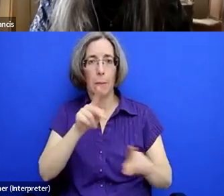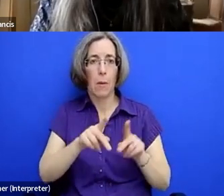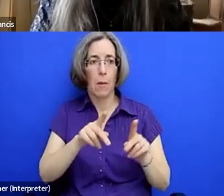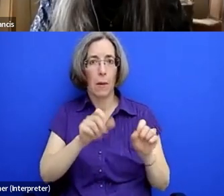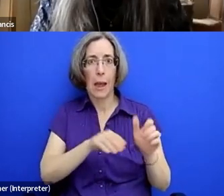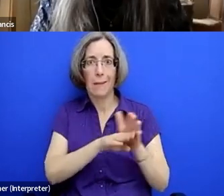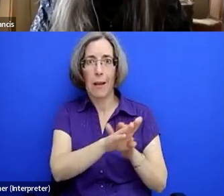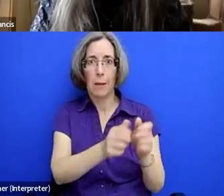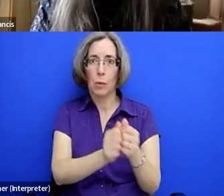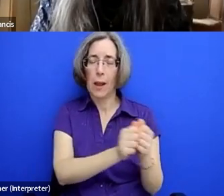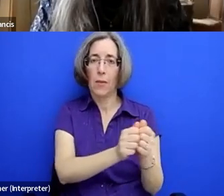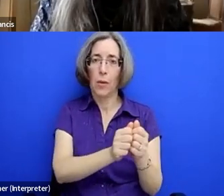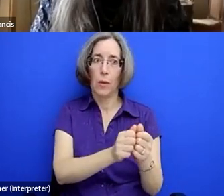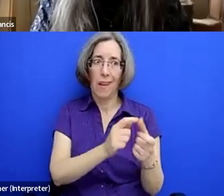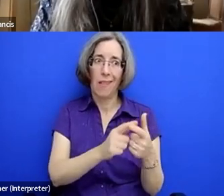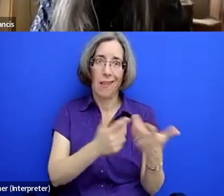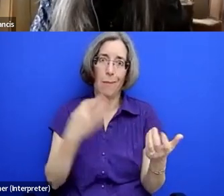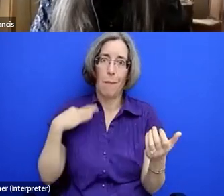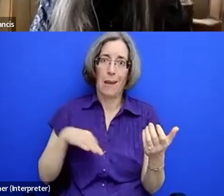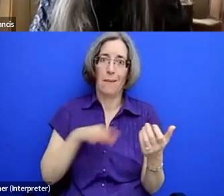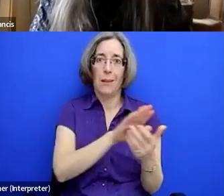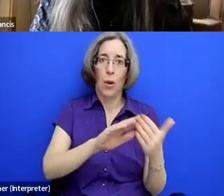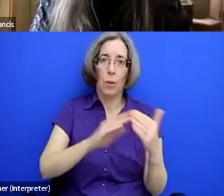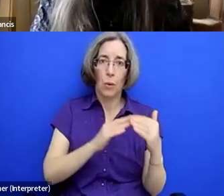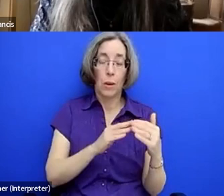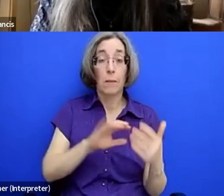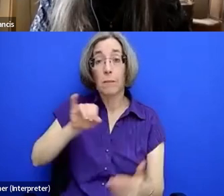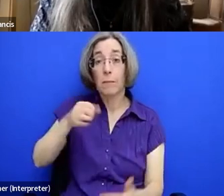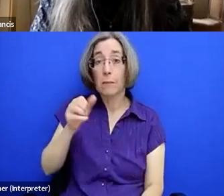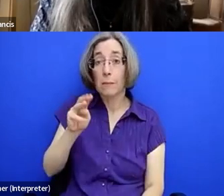really benefit from. James?